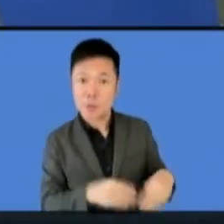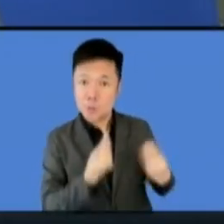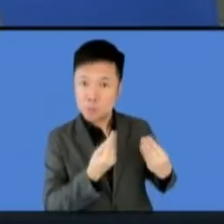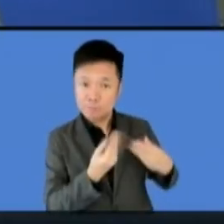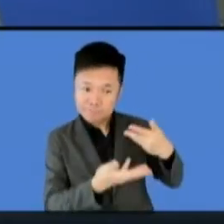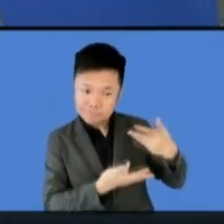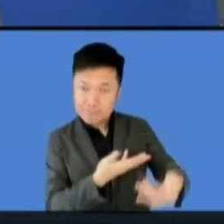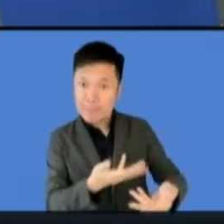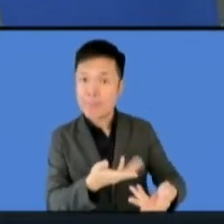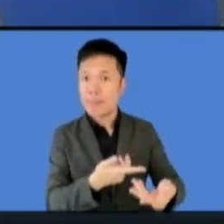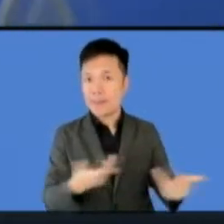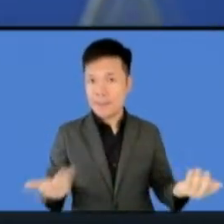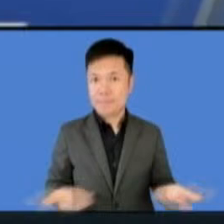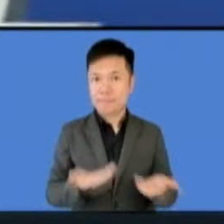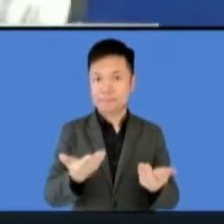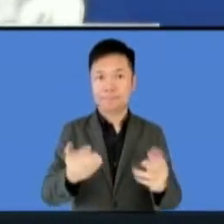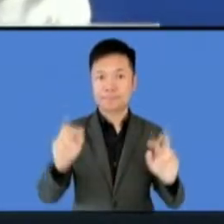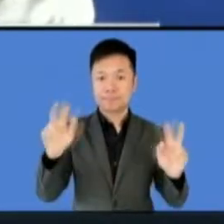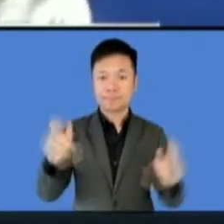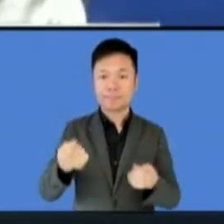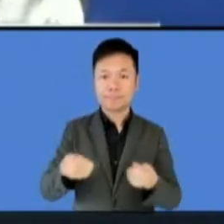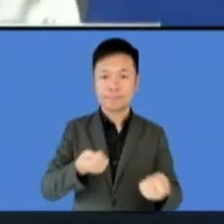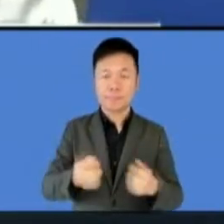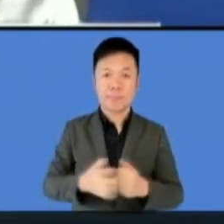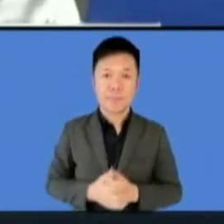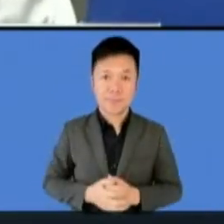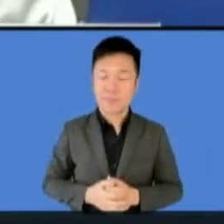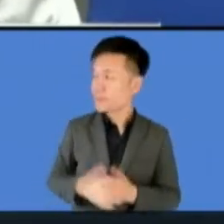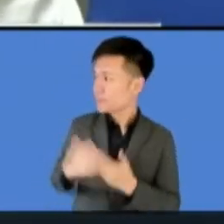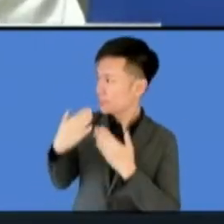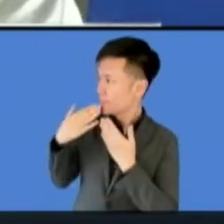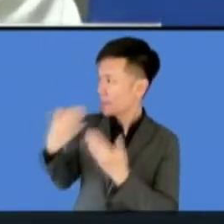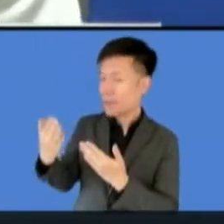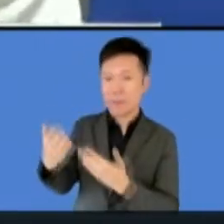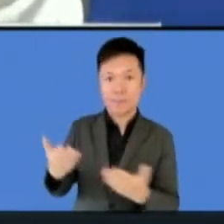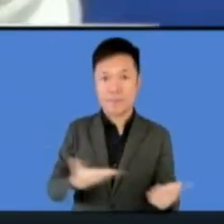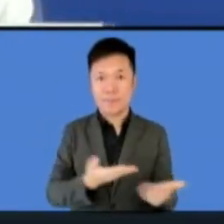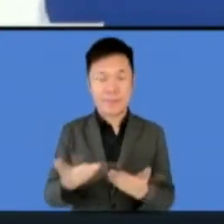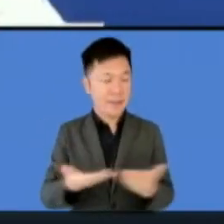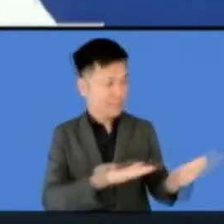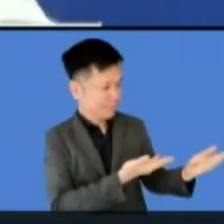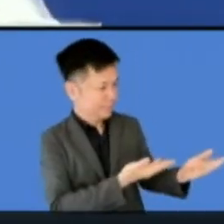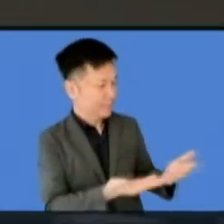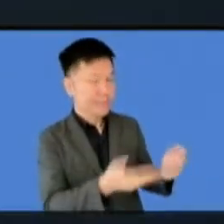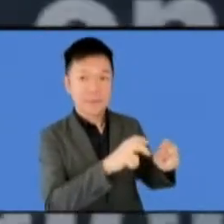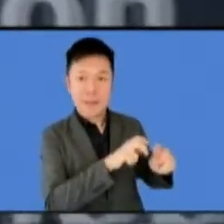Thank you, Mr. Chair. I kindly ask the panelists to join me in the sofa chairs.